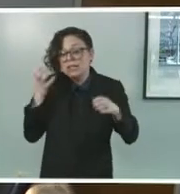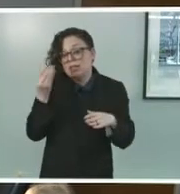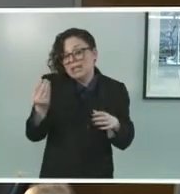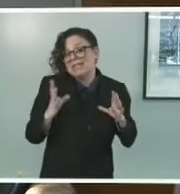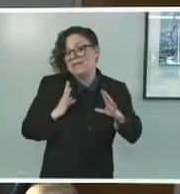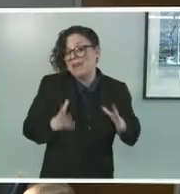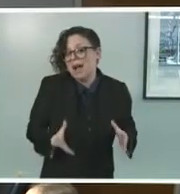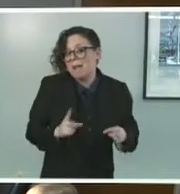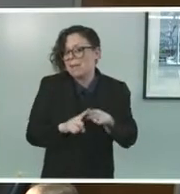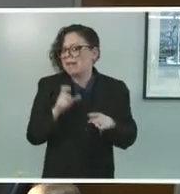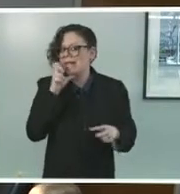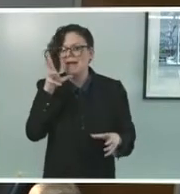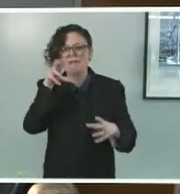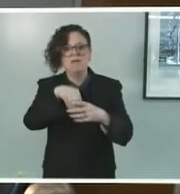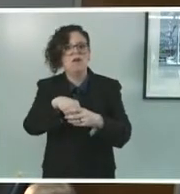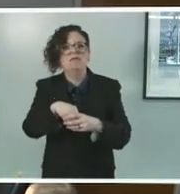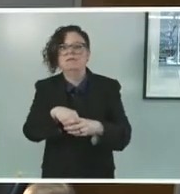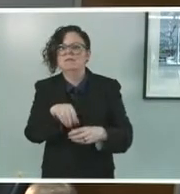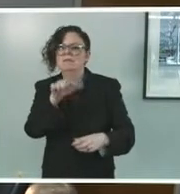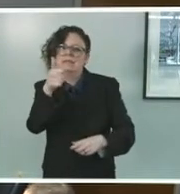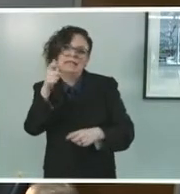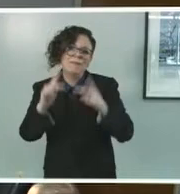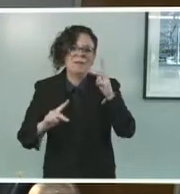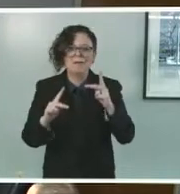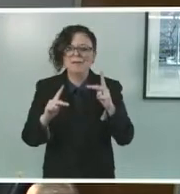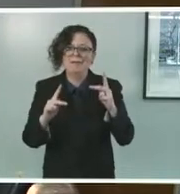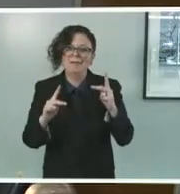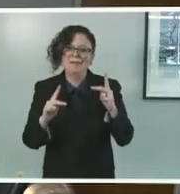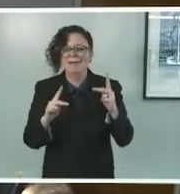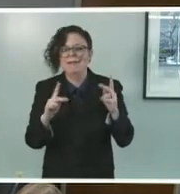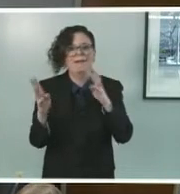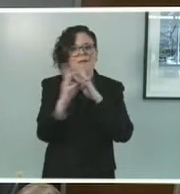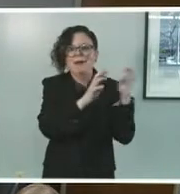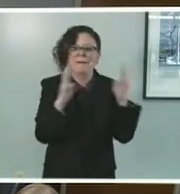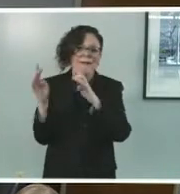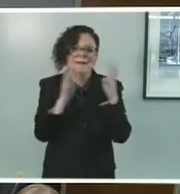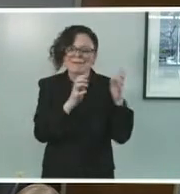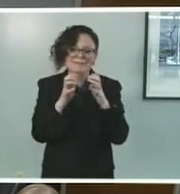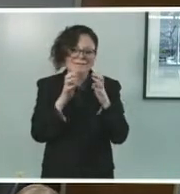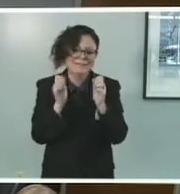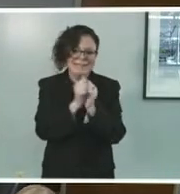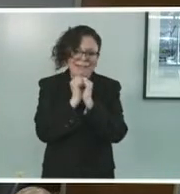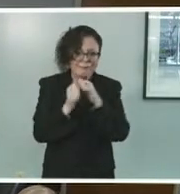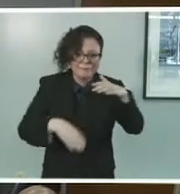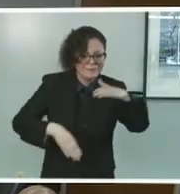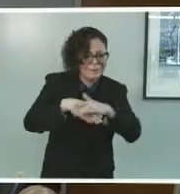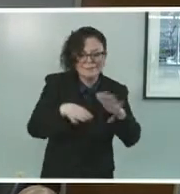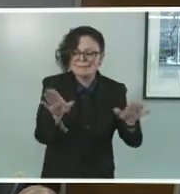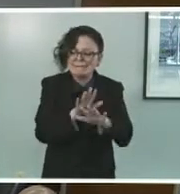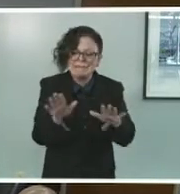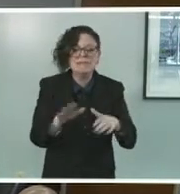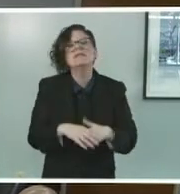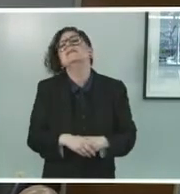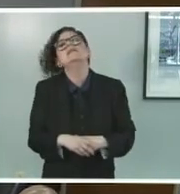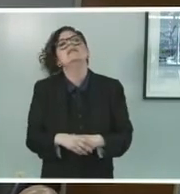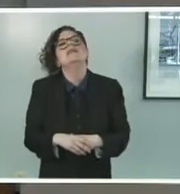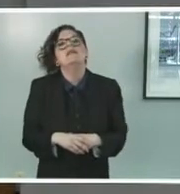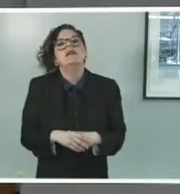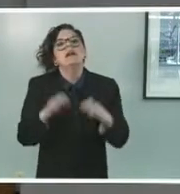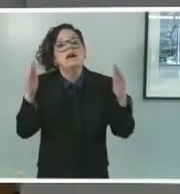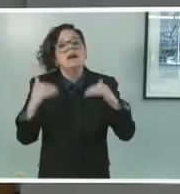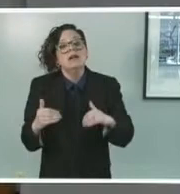but not being part of 10 people running around on a field together. Yeah, got it. Pet grooming, I think we touched